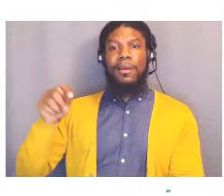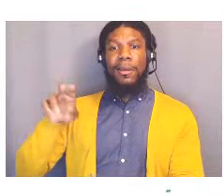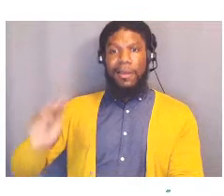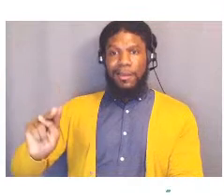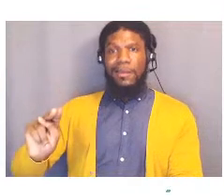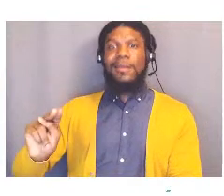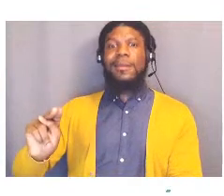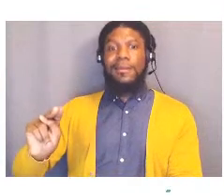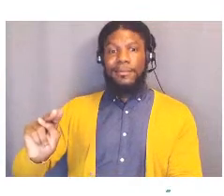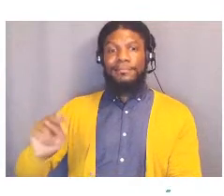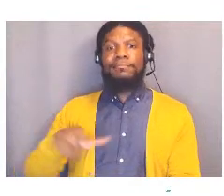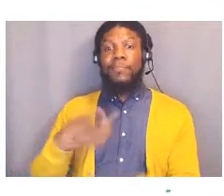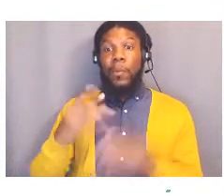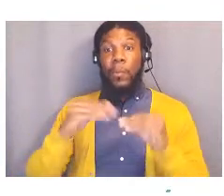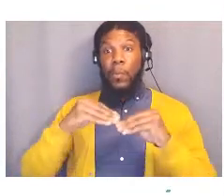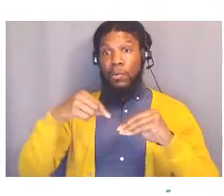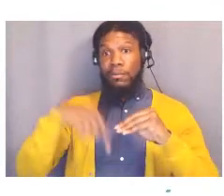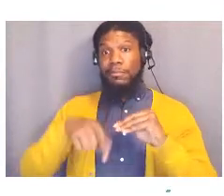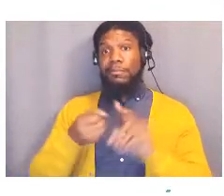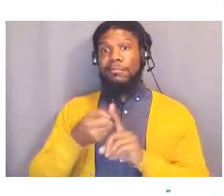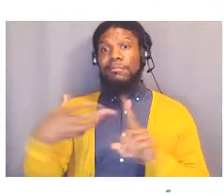at